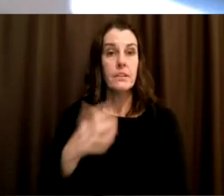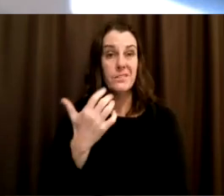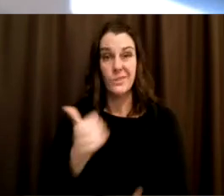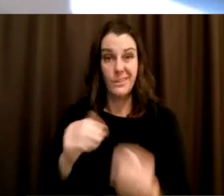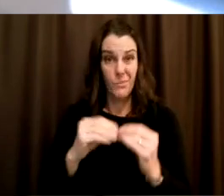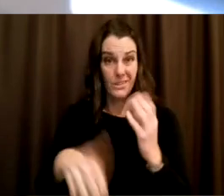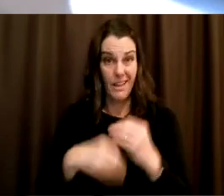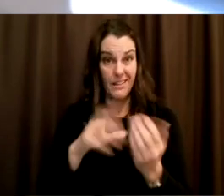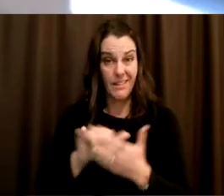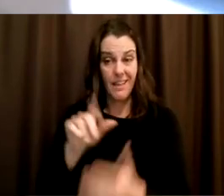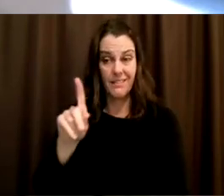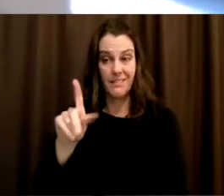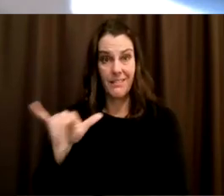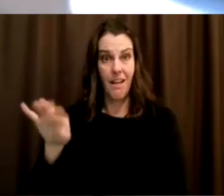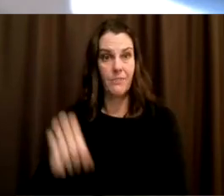Kyle?